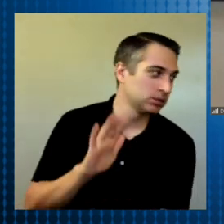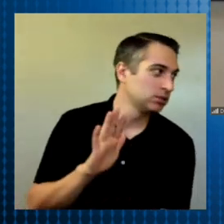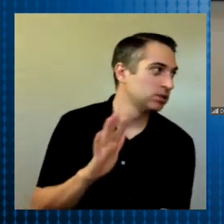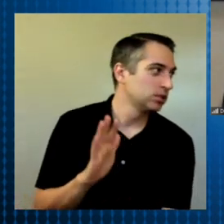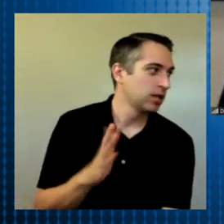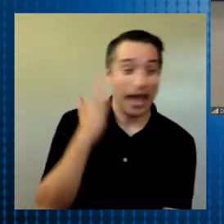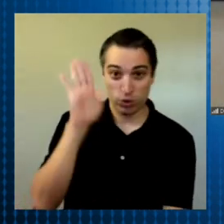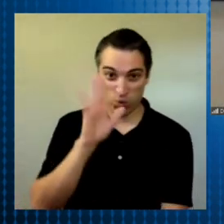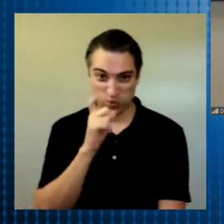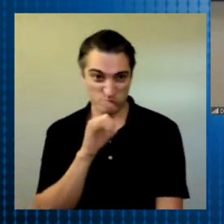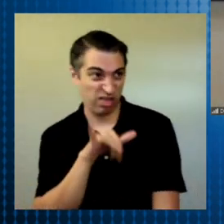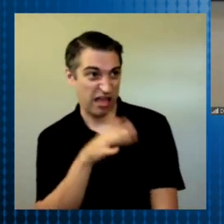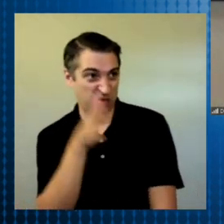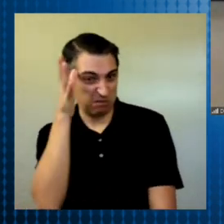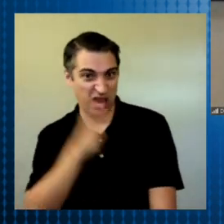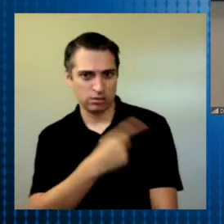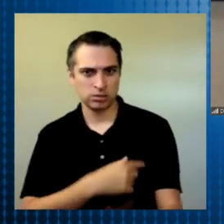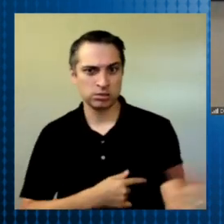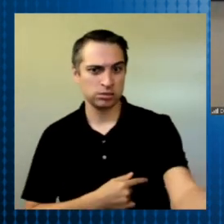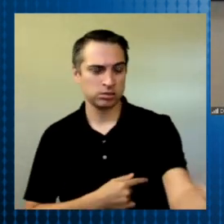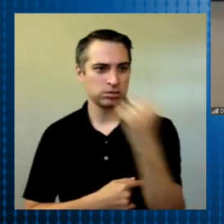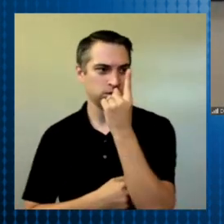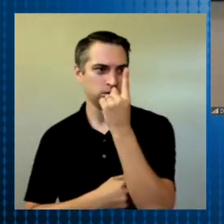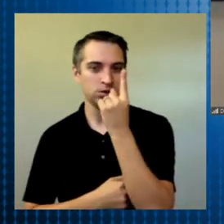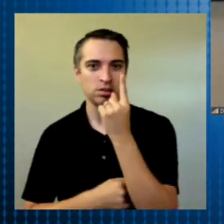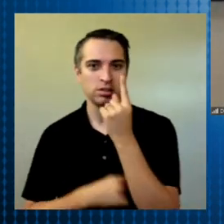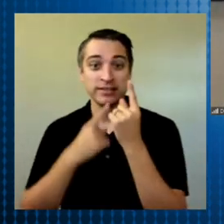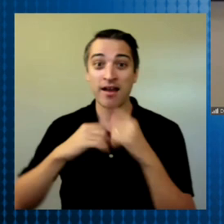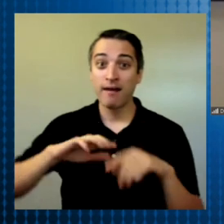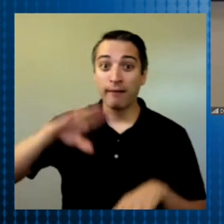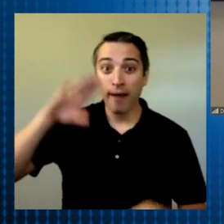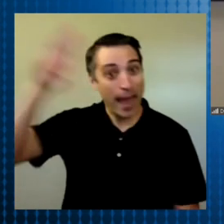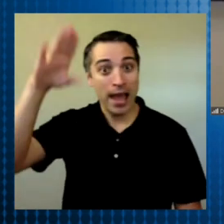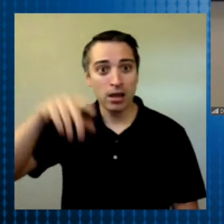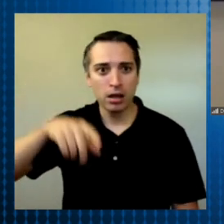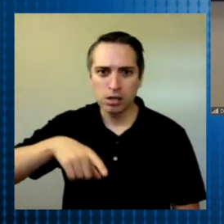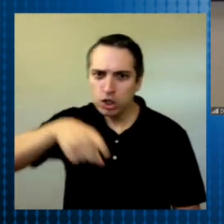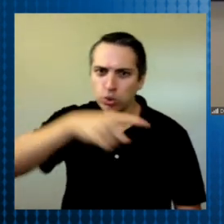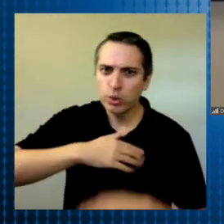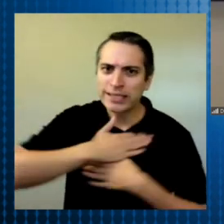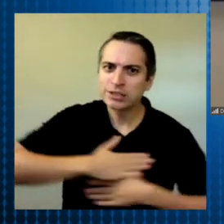didn't know this man from nobody. He walks up to me and says, hey, are you an entertainer?